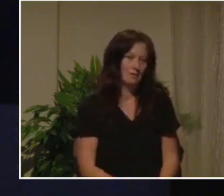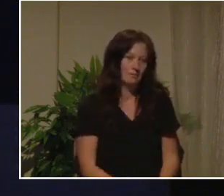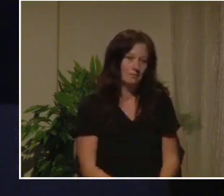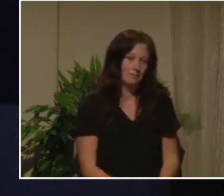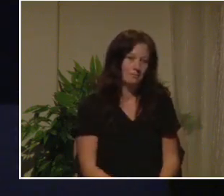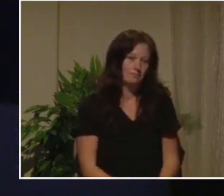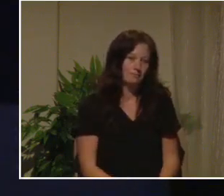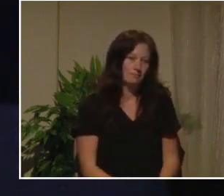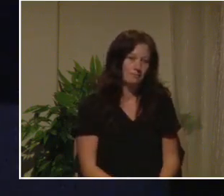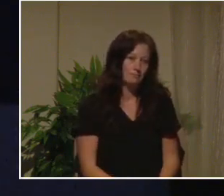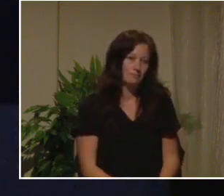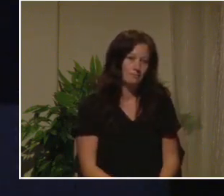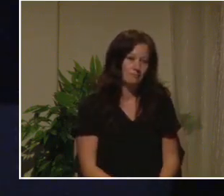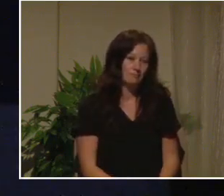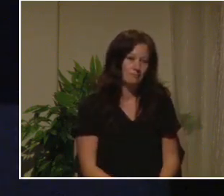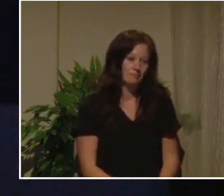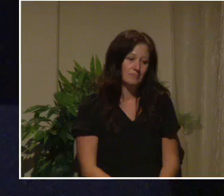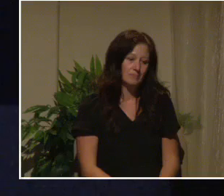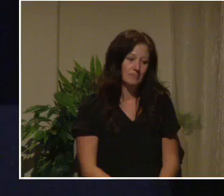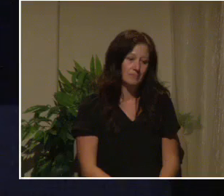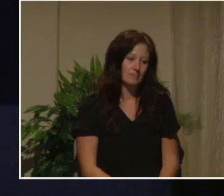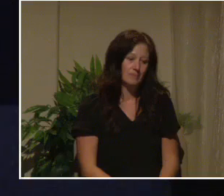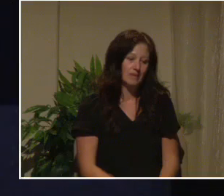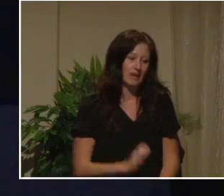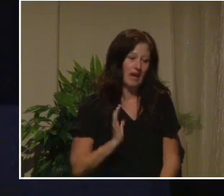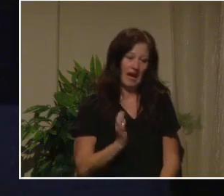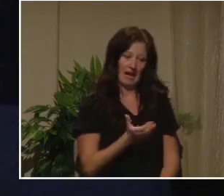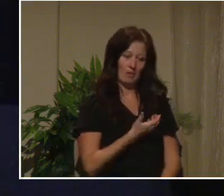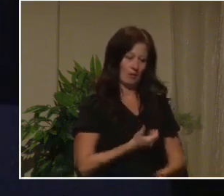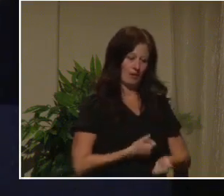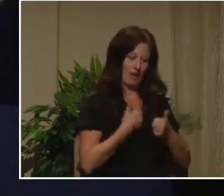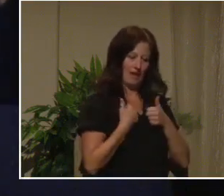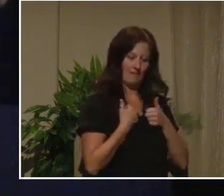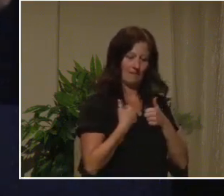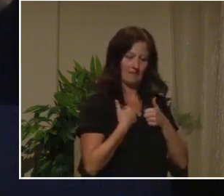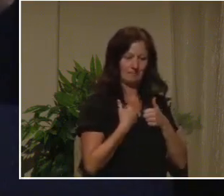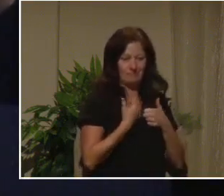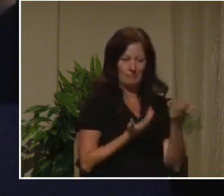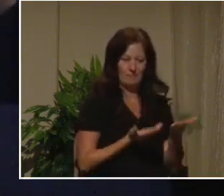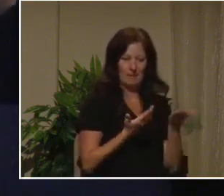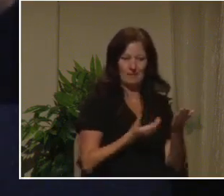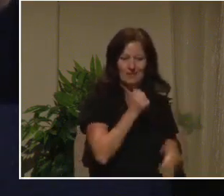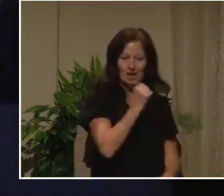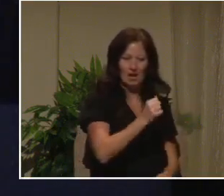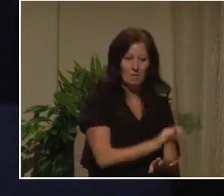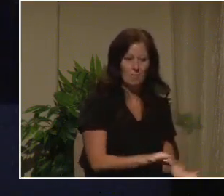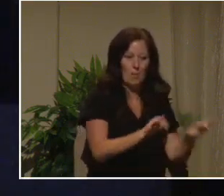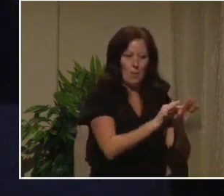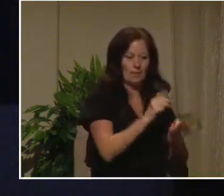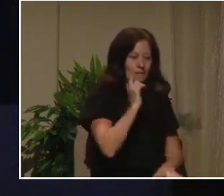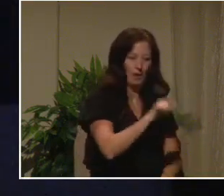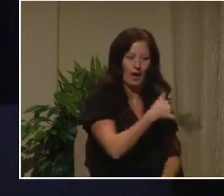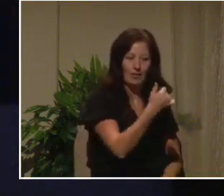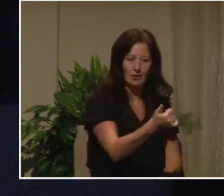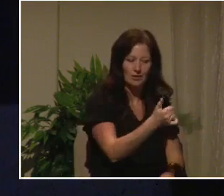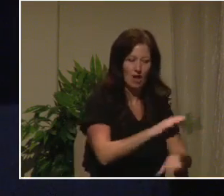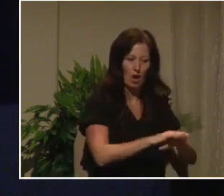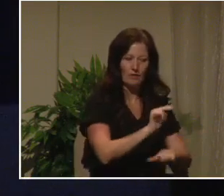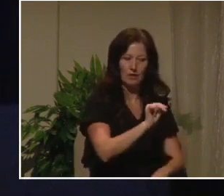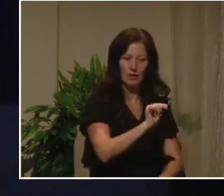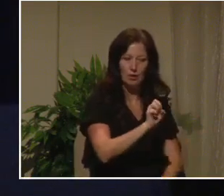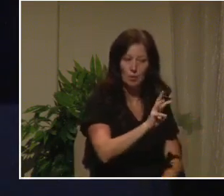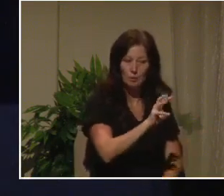We're dealing with things that may not make the 6 o'clock news, and maybe we wouldn't even talk to others about them, but we could talk to you. And so in